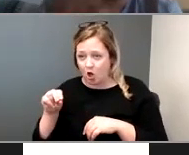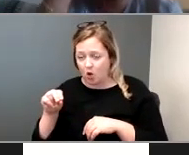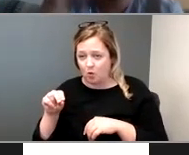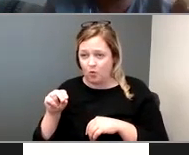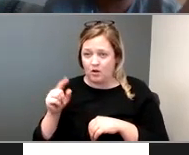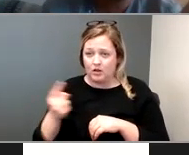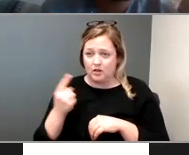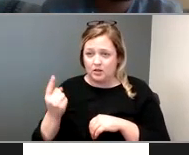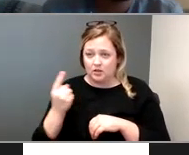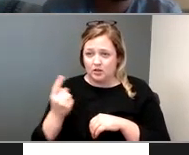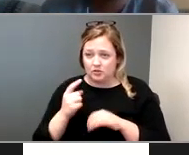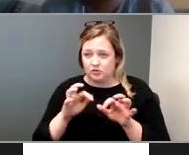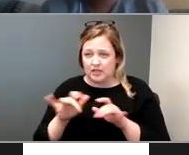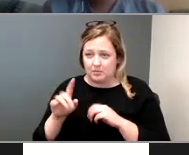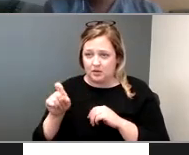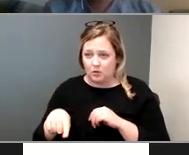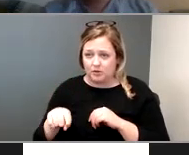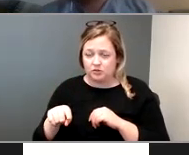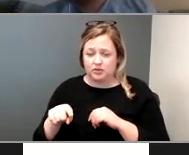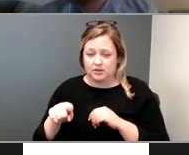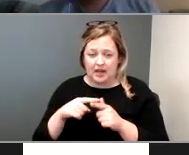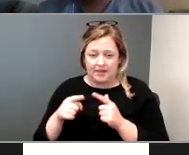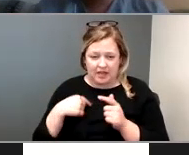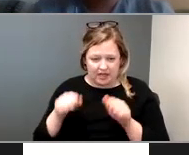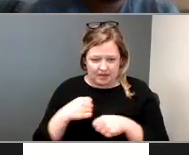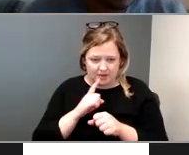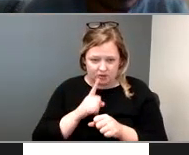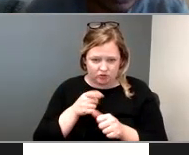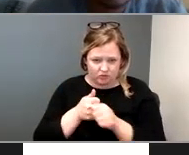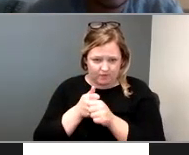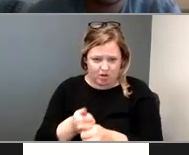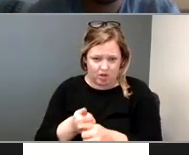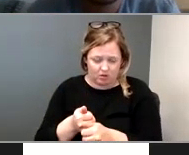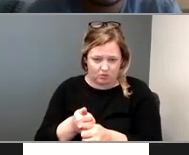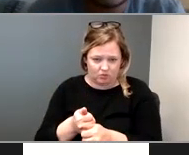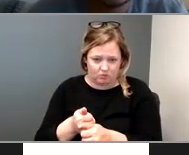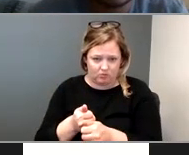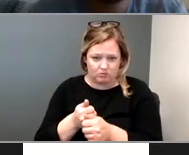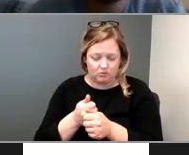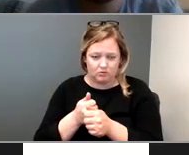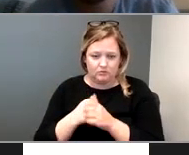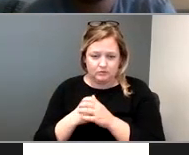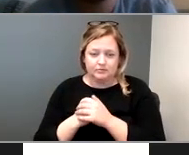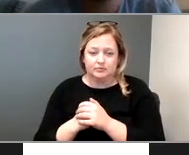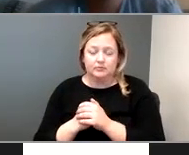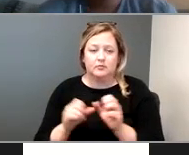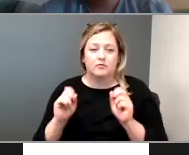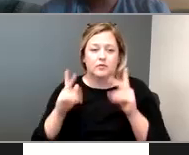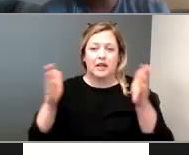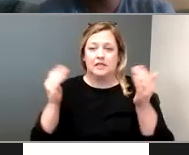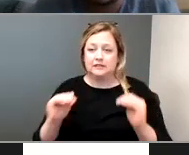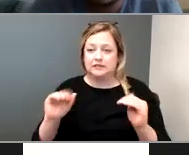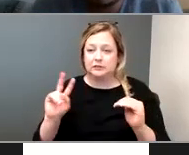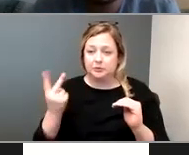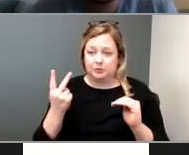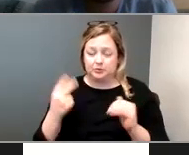that in the chat I can make sure which one of you. Thank you. Okay, so the next one. Let's move on to the next one.